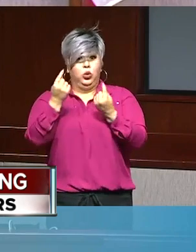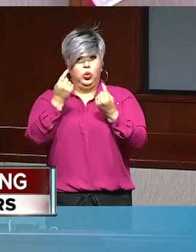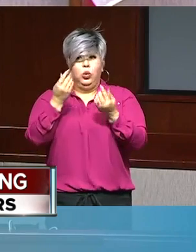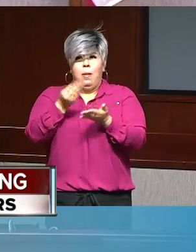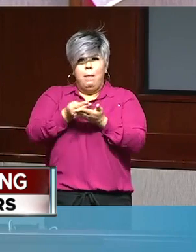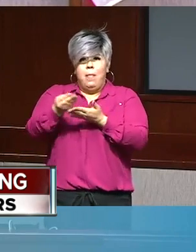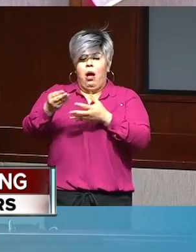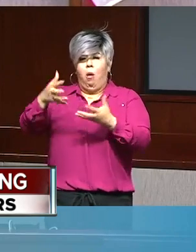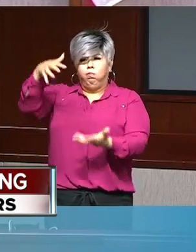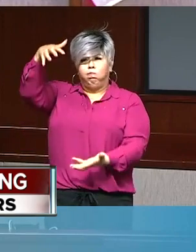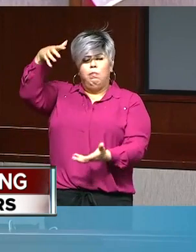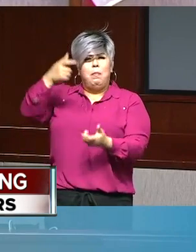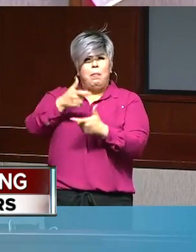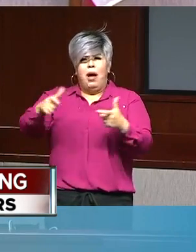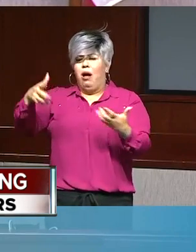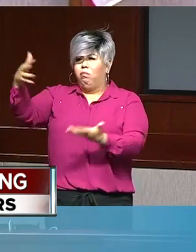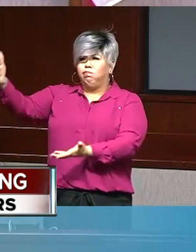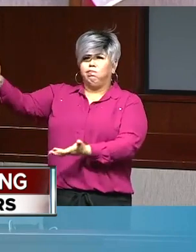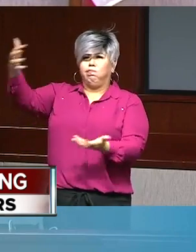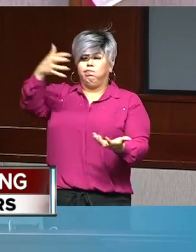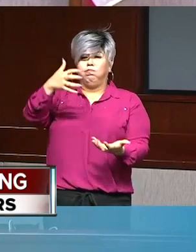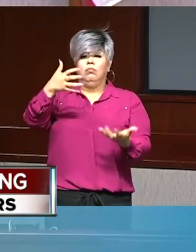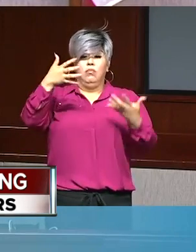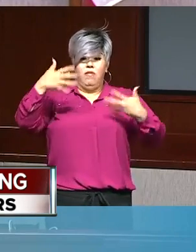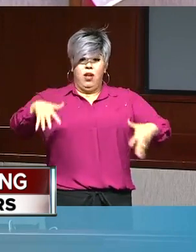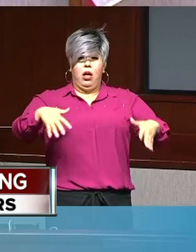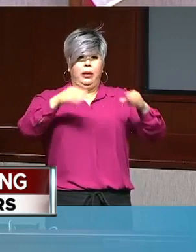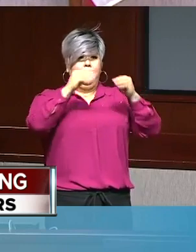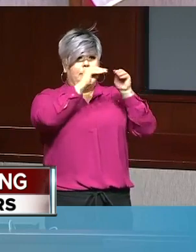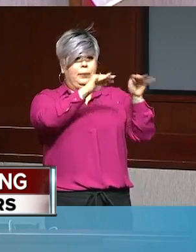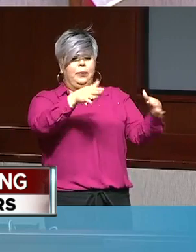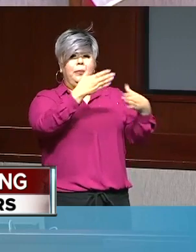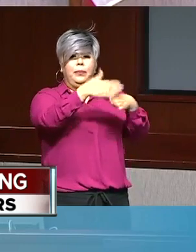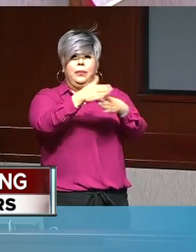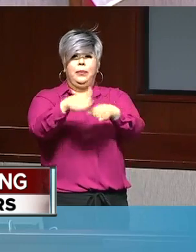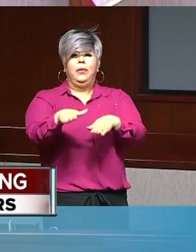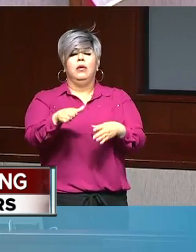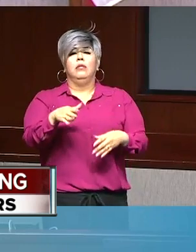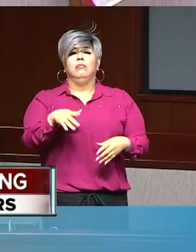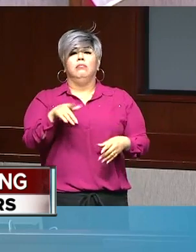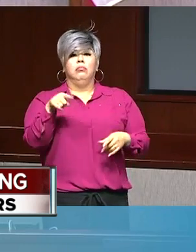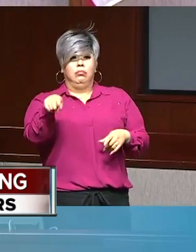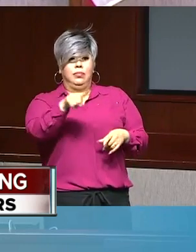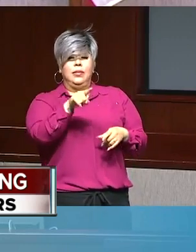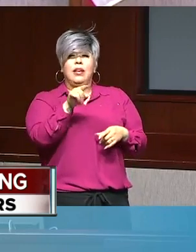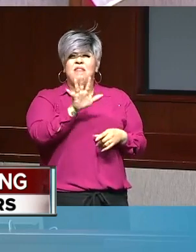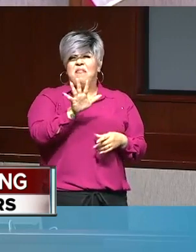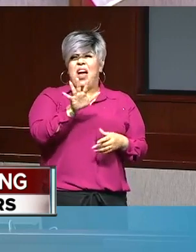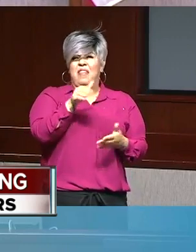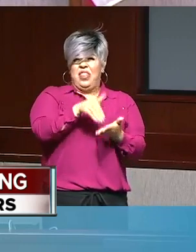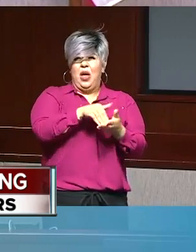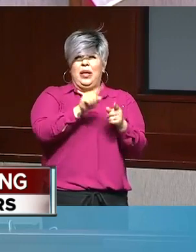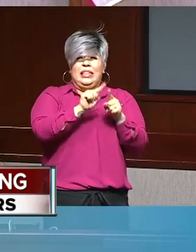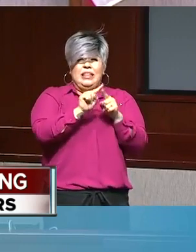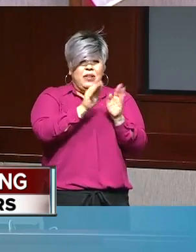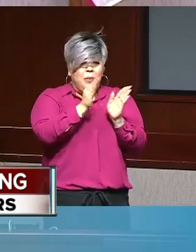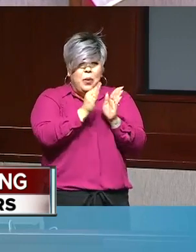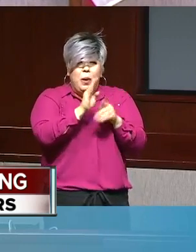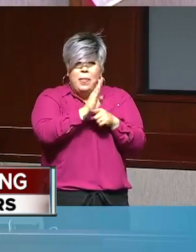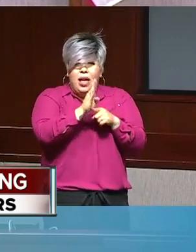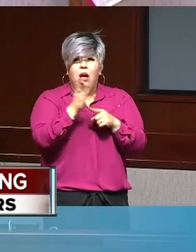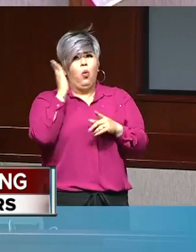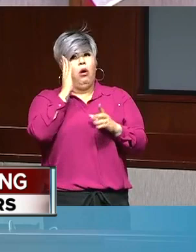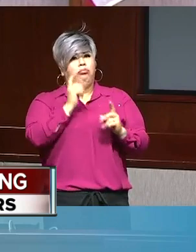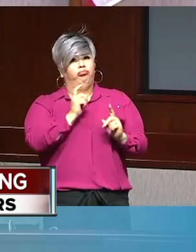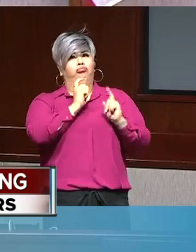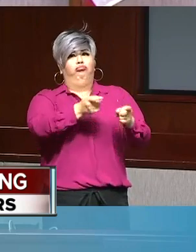items and distributing these items. We're targeting about 5,000 independent small businesses throughout the county. We're